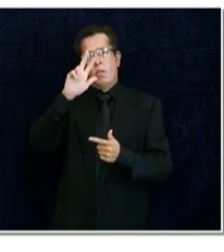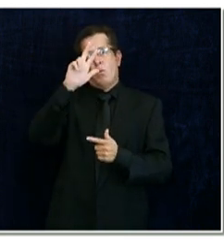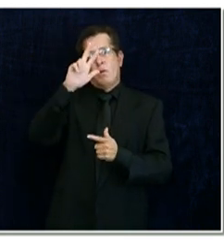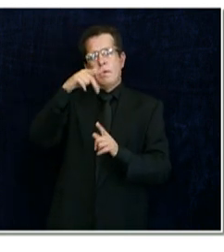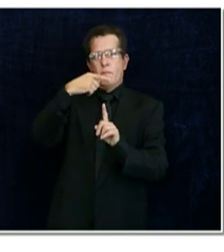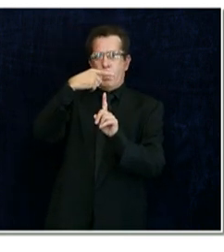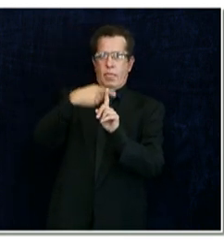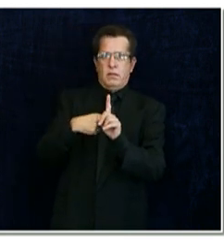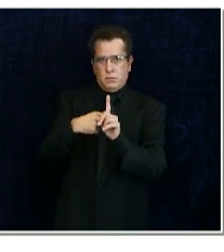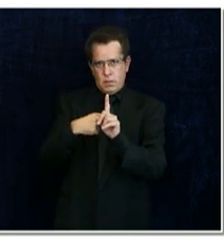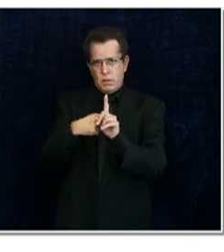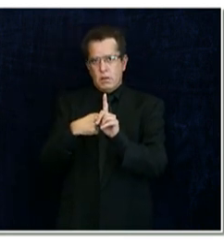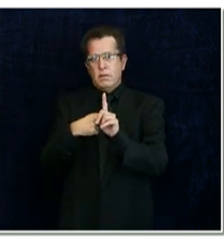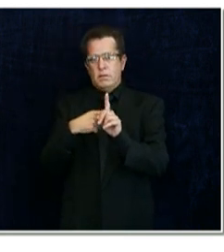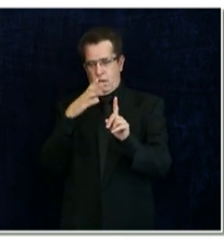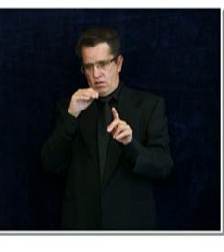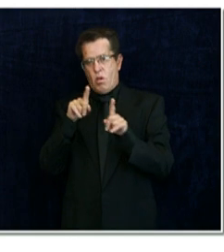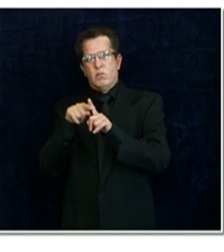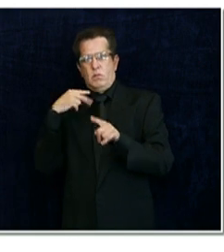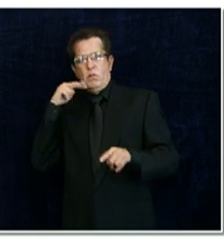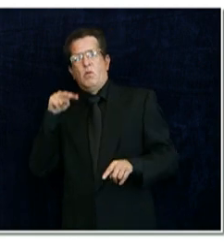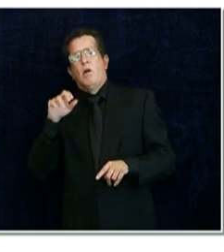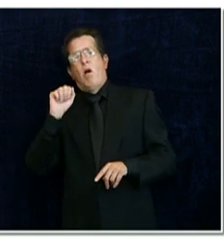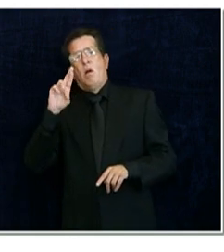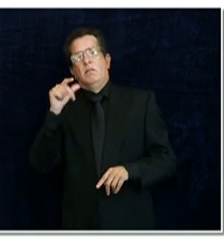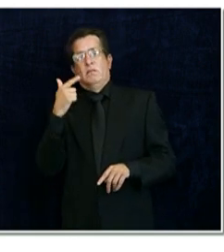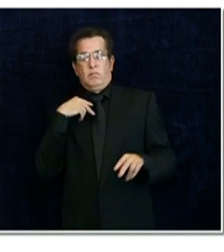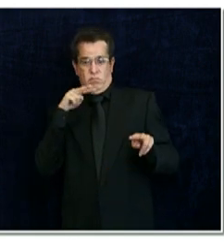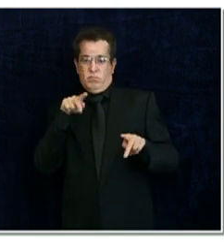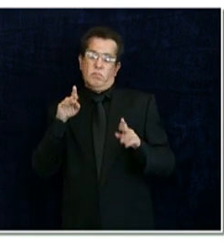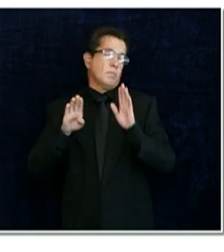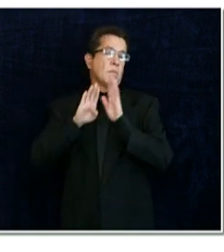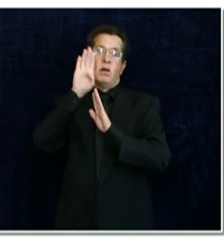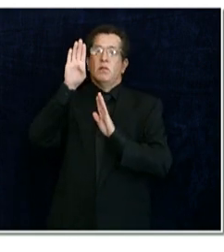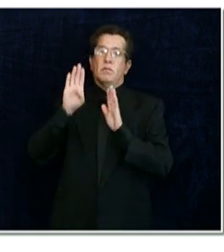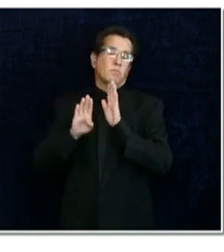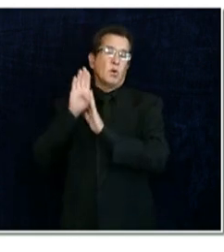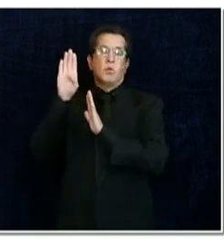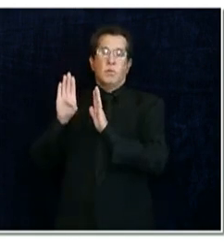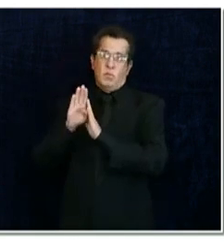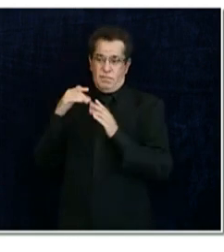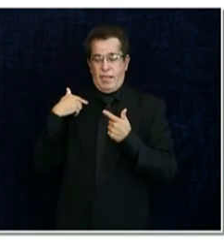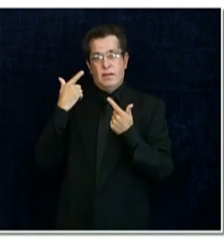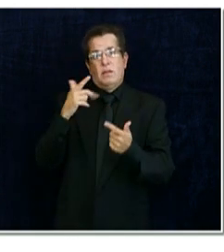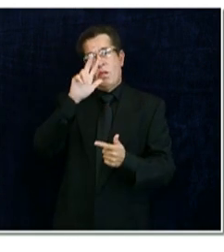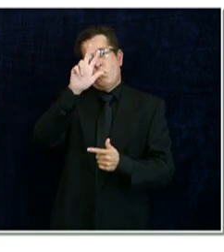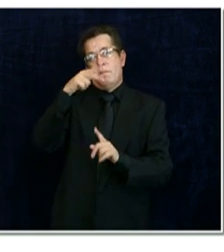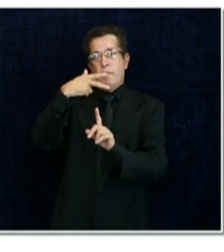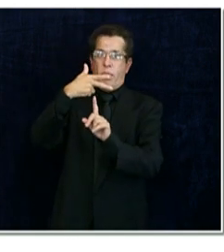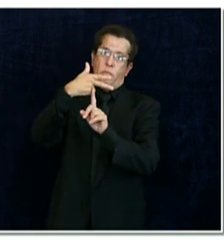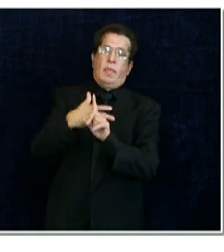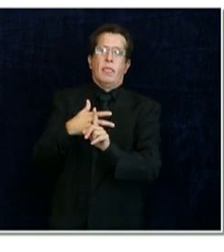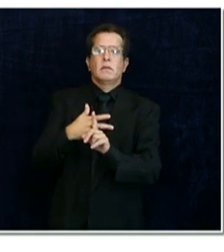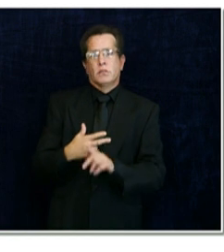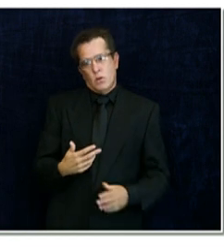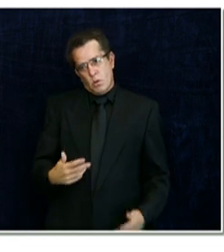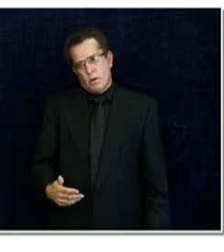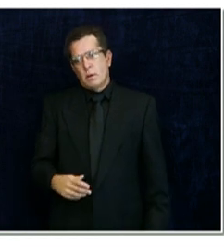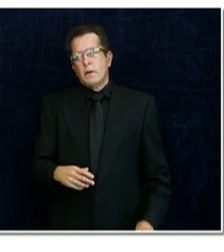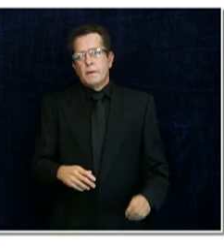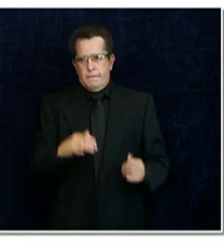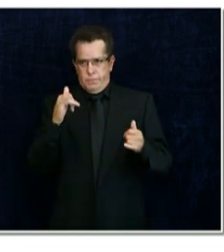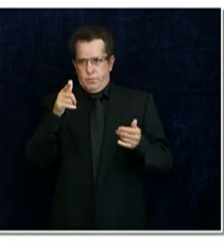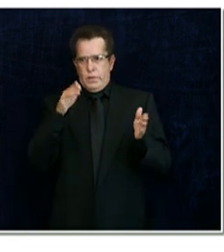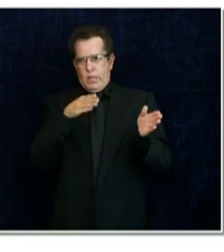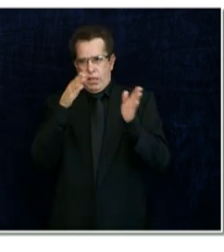first couple of days for August. And the next slide. So this slide